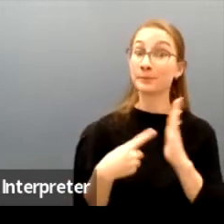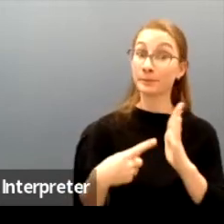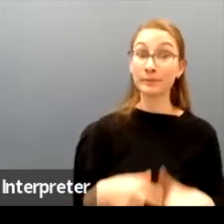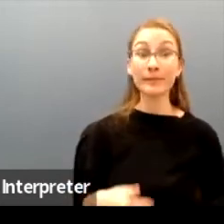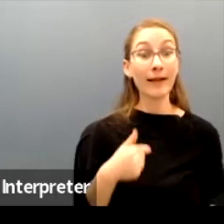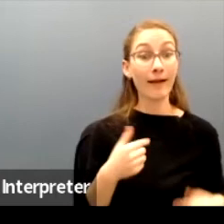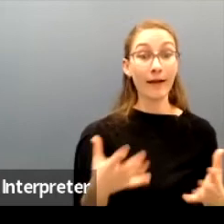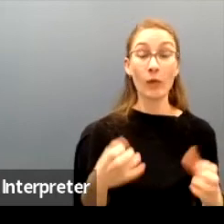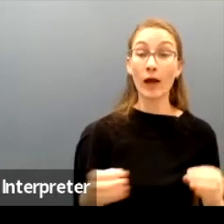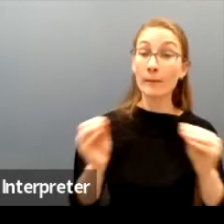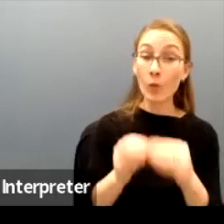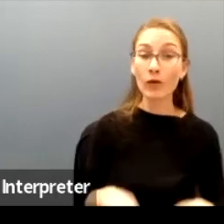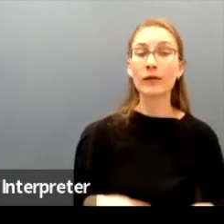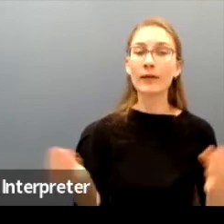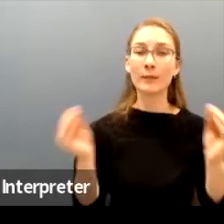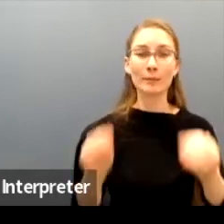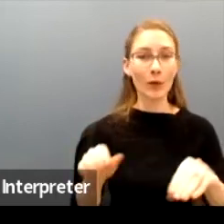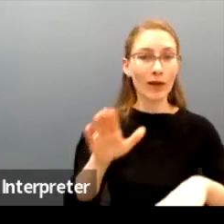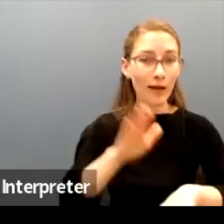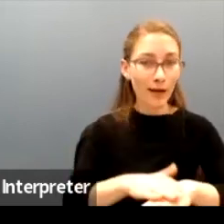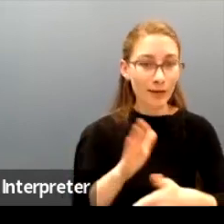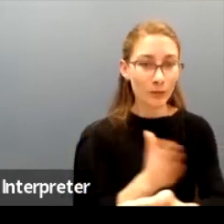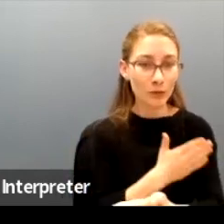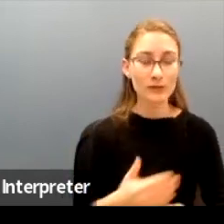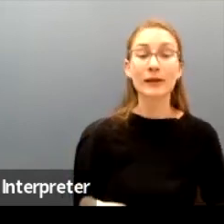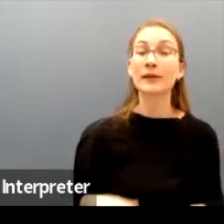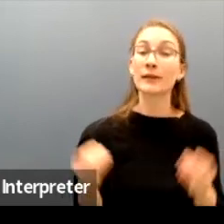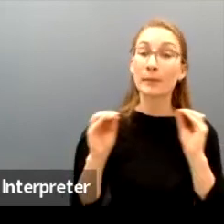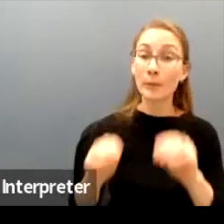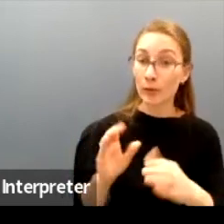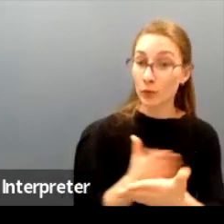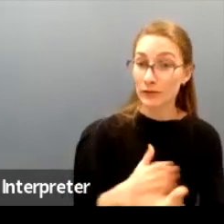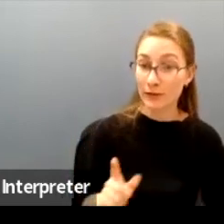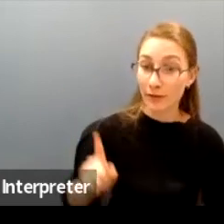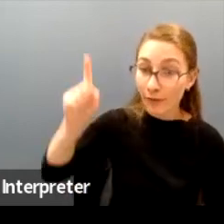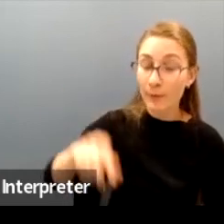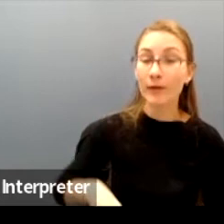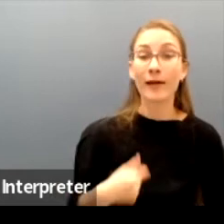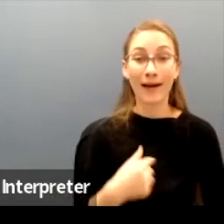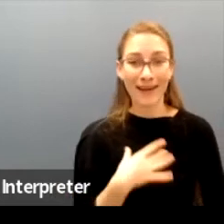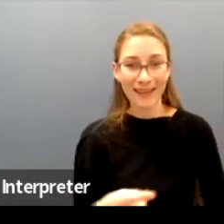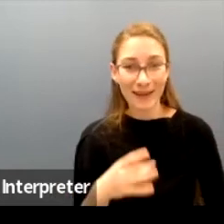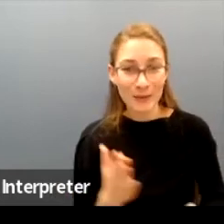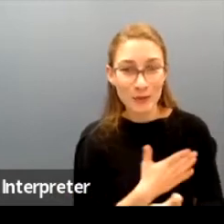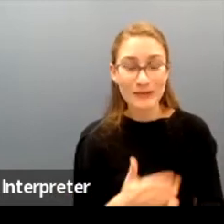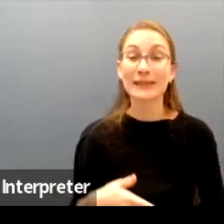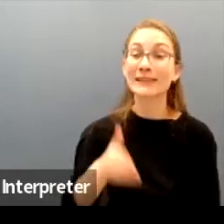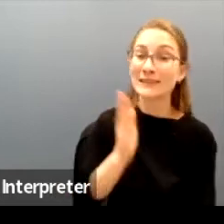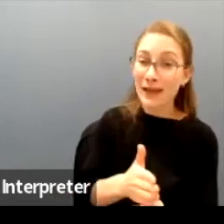put on music, put music up, put music down, I like music, stop